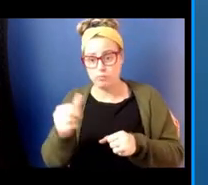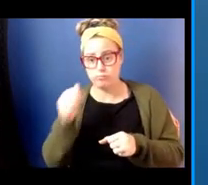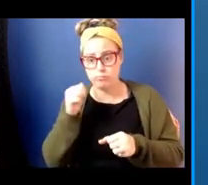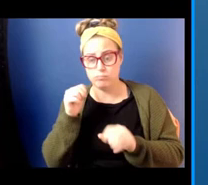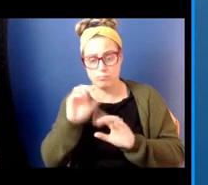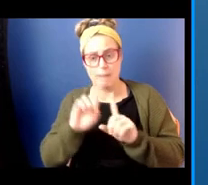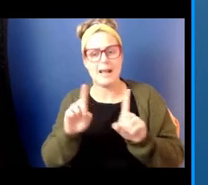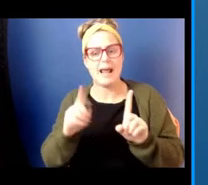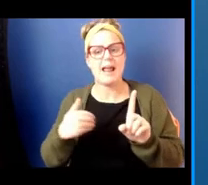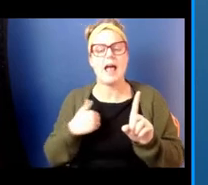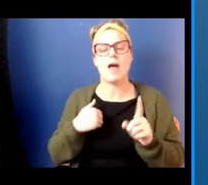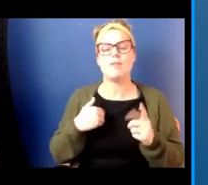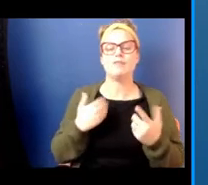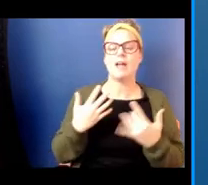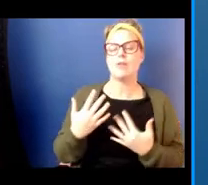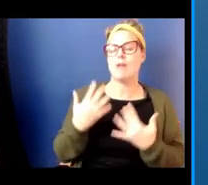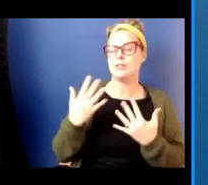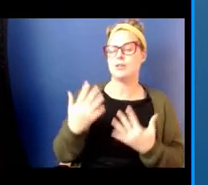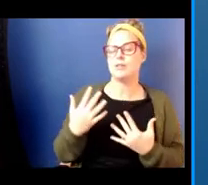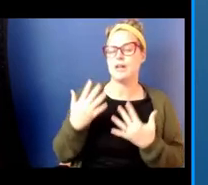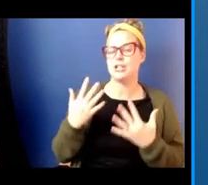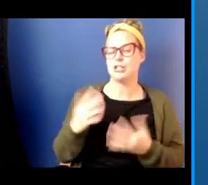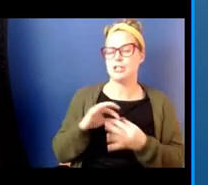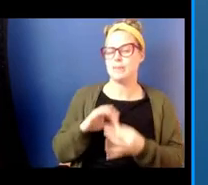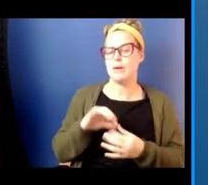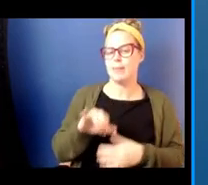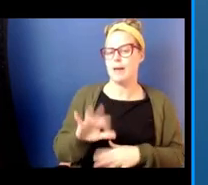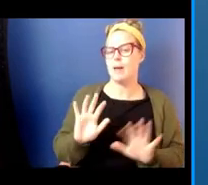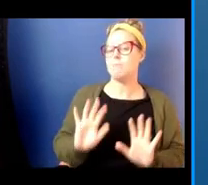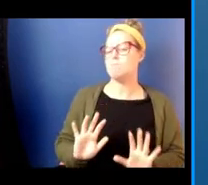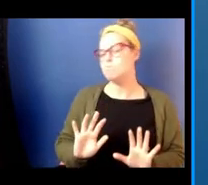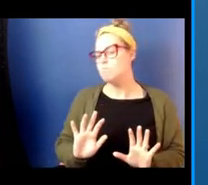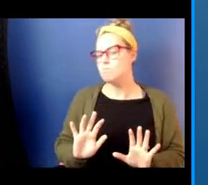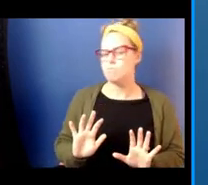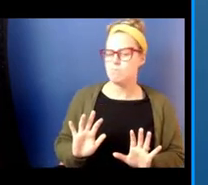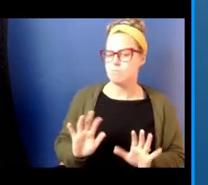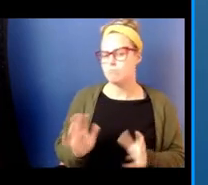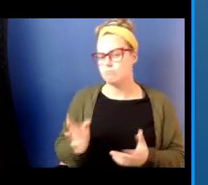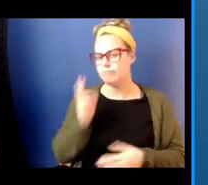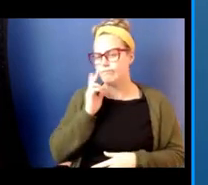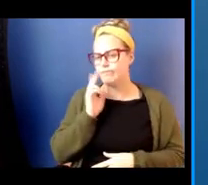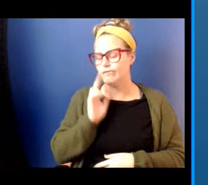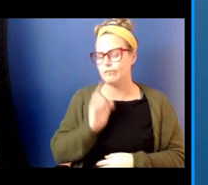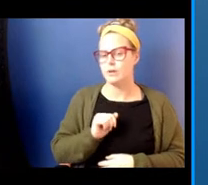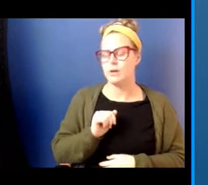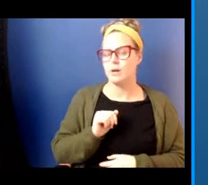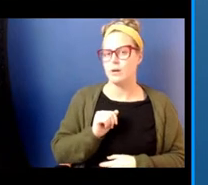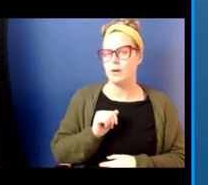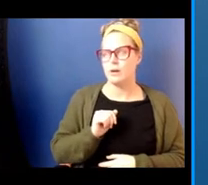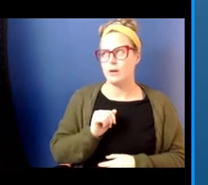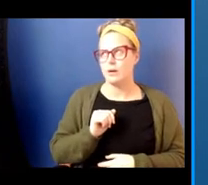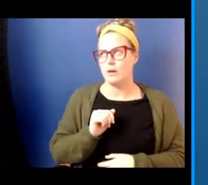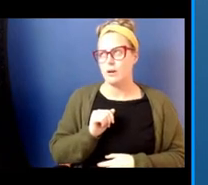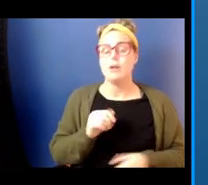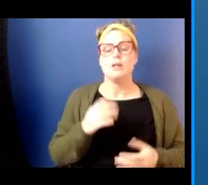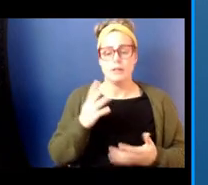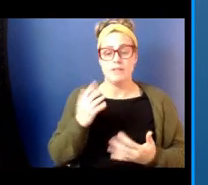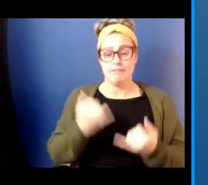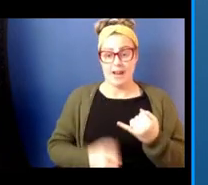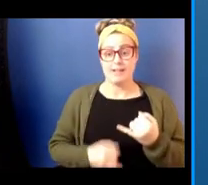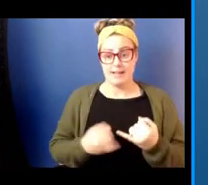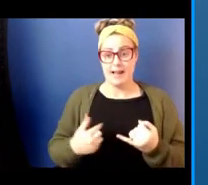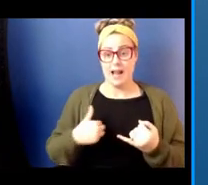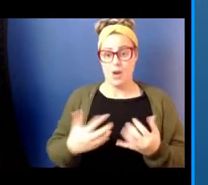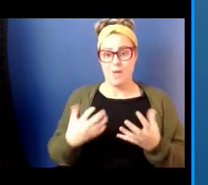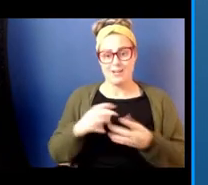and then finally um I want to make some comments about the next time we look at this just to preserve